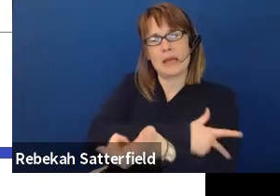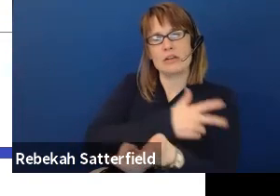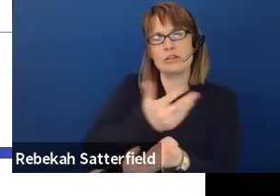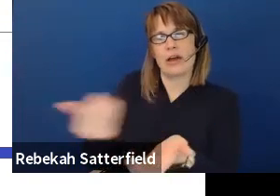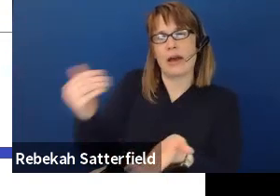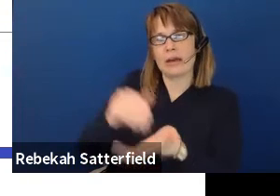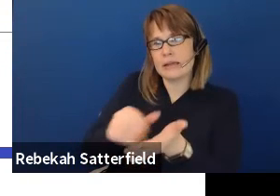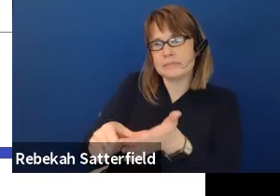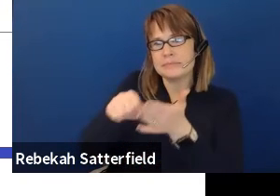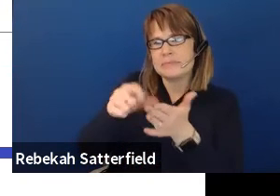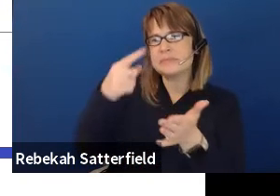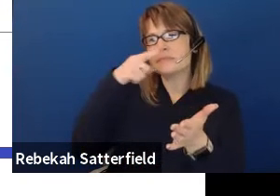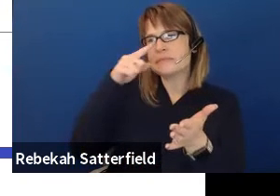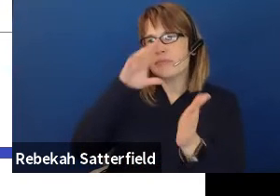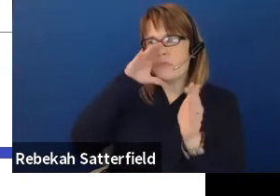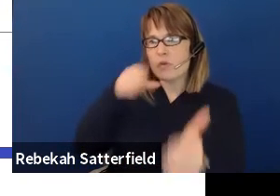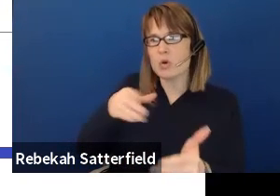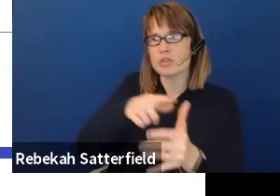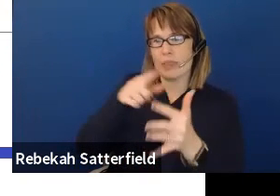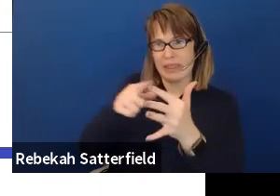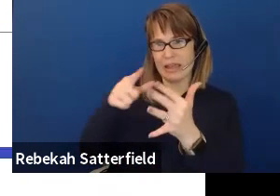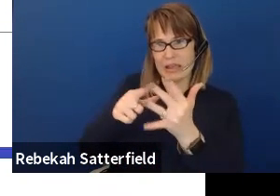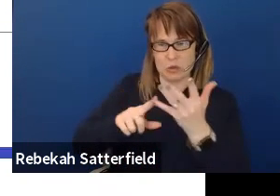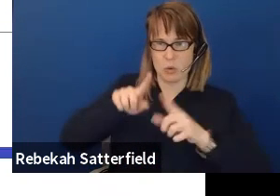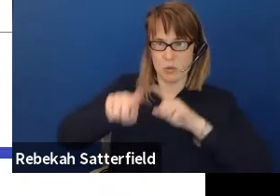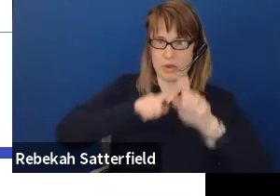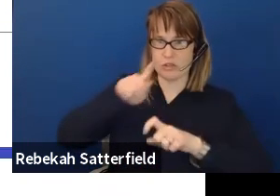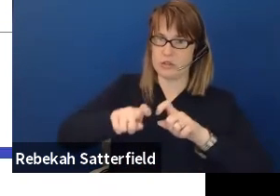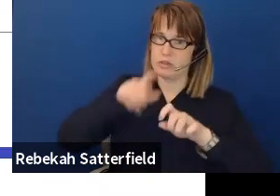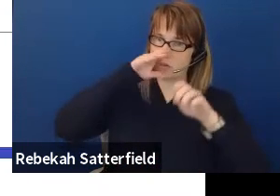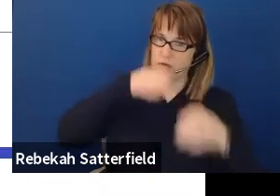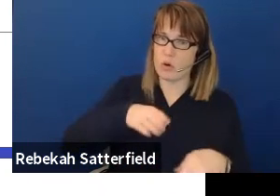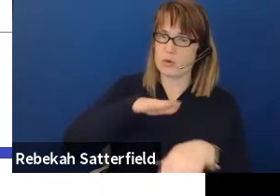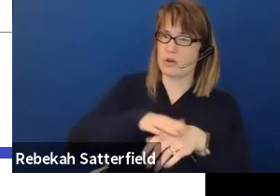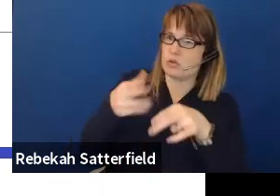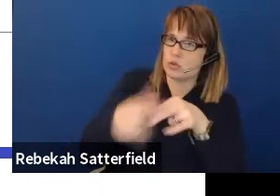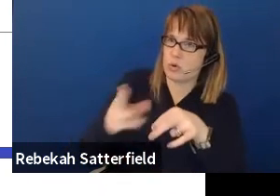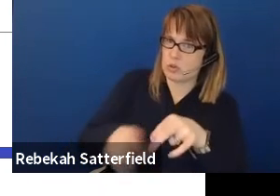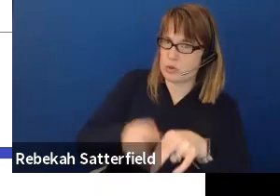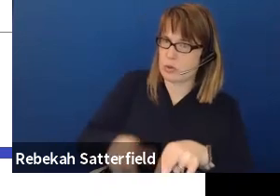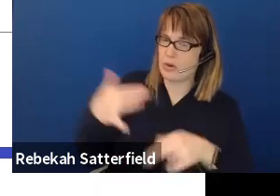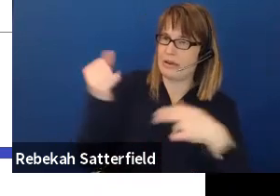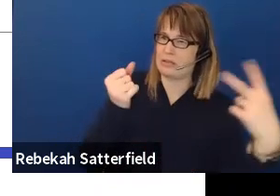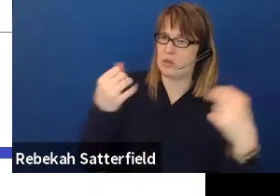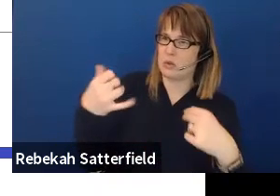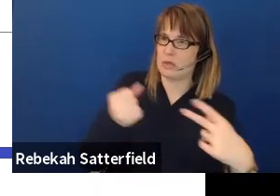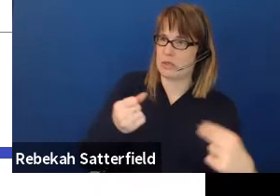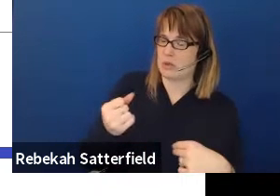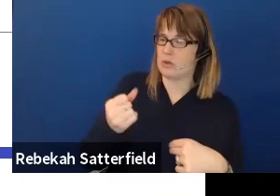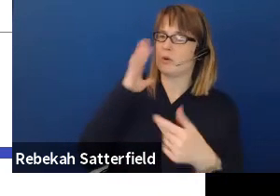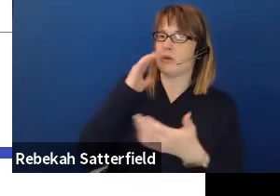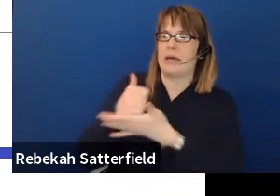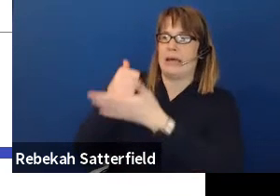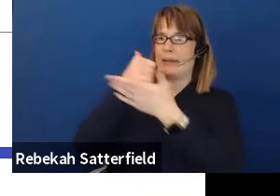LEP, to focus on the questions that are being asked and focus on giving short answers. That's going to help